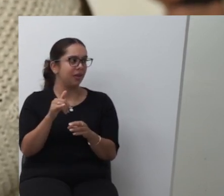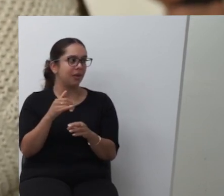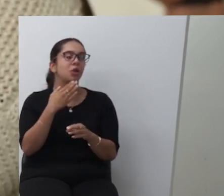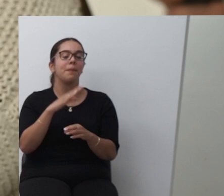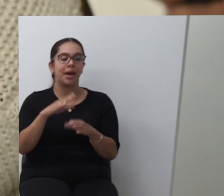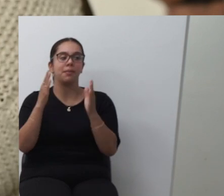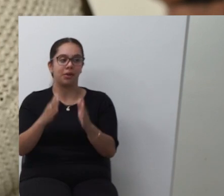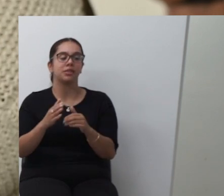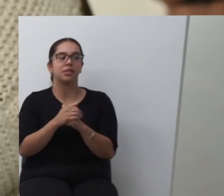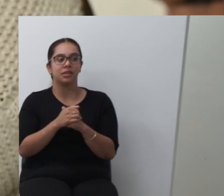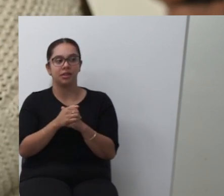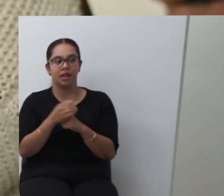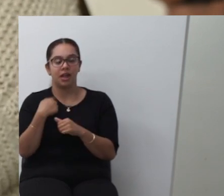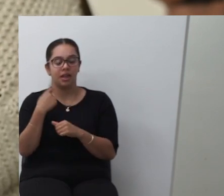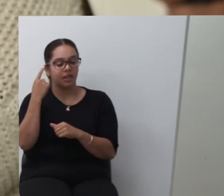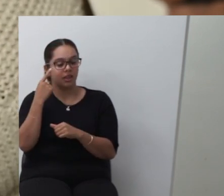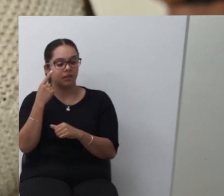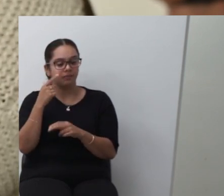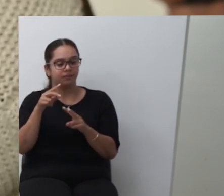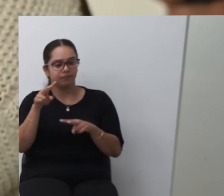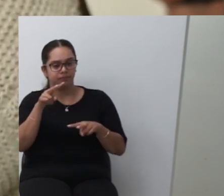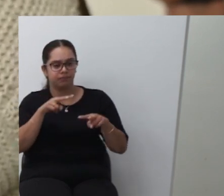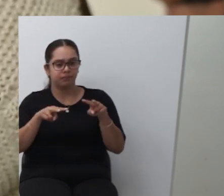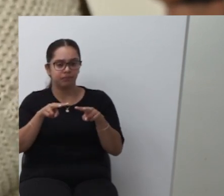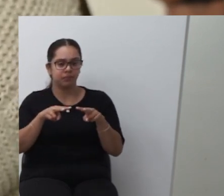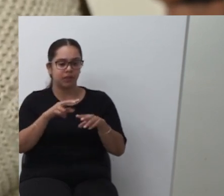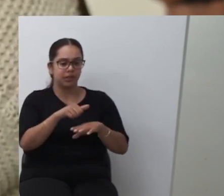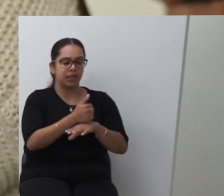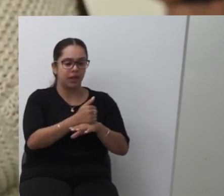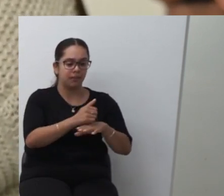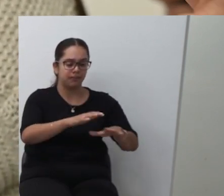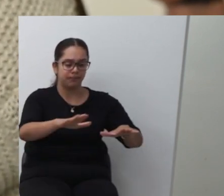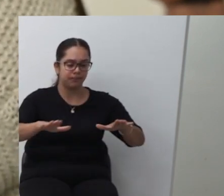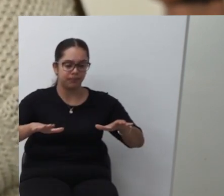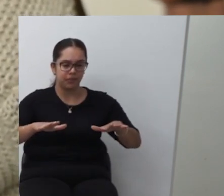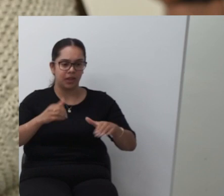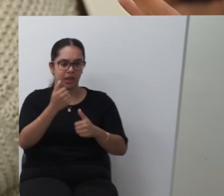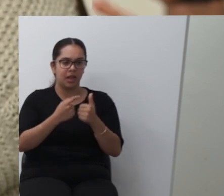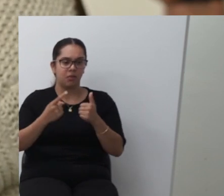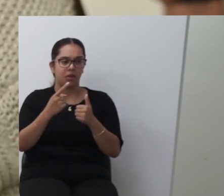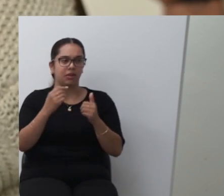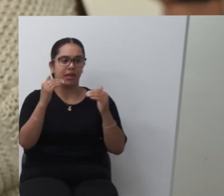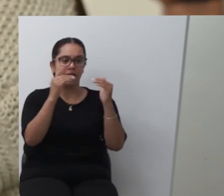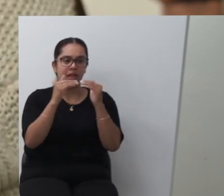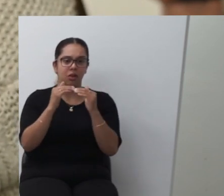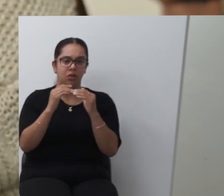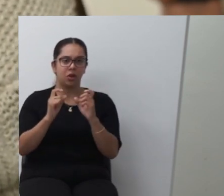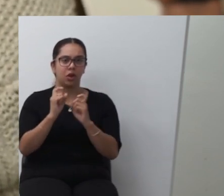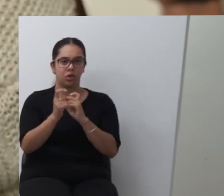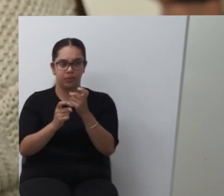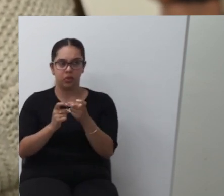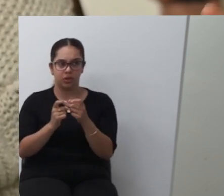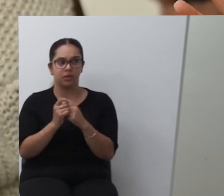And I think seeing it mapped out in this way where everybody is on equal contribution,